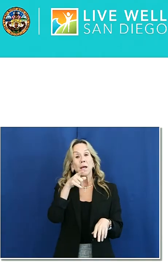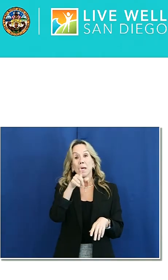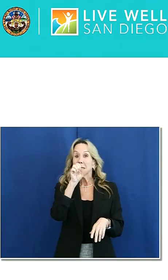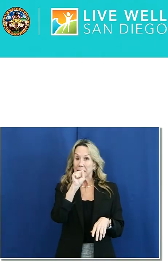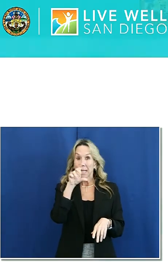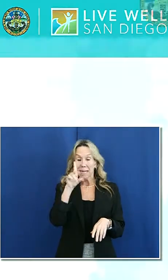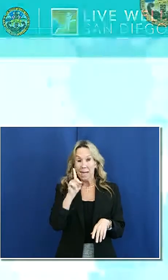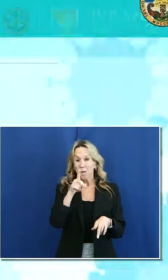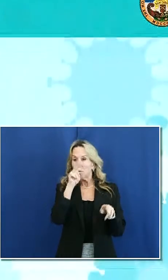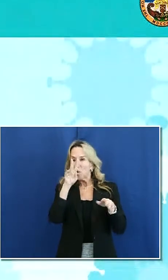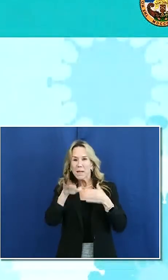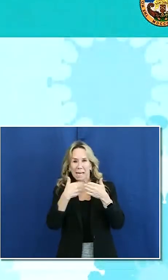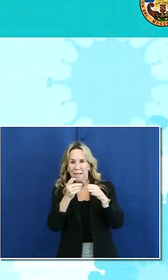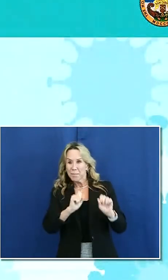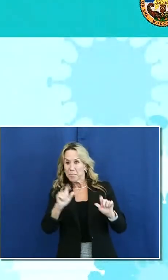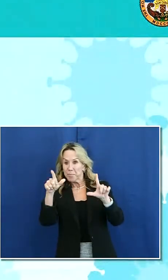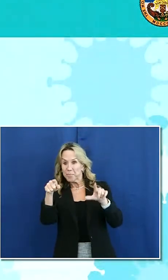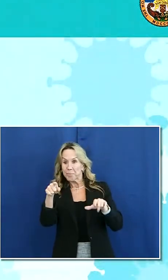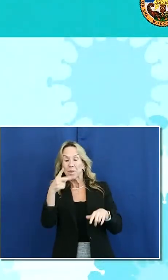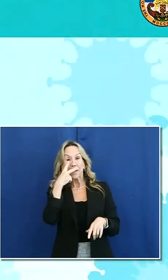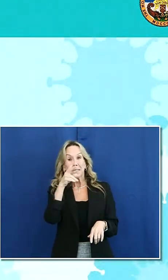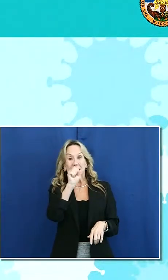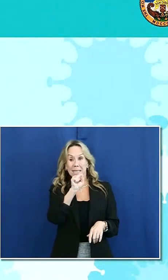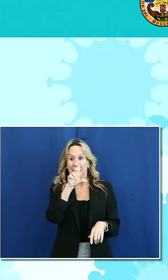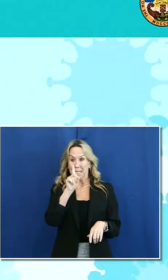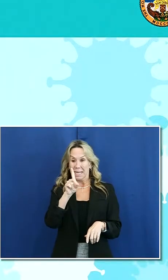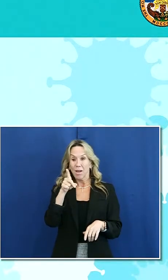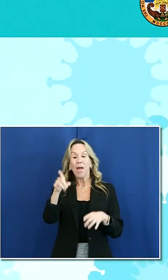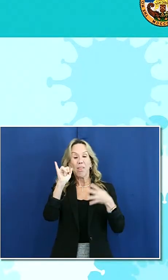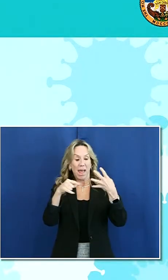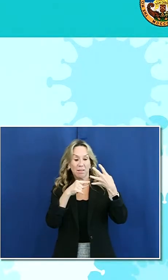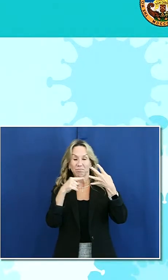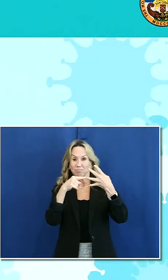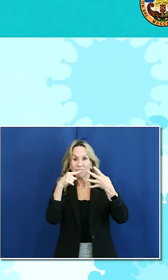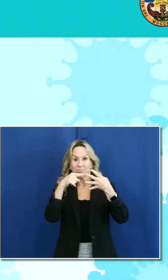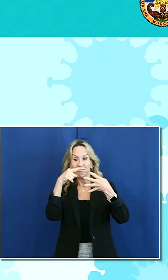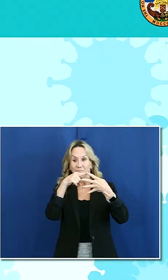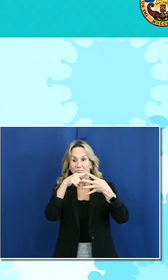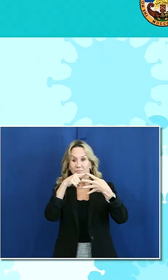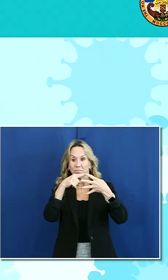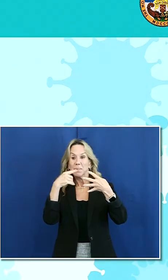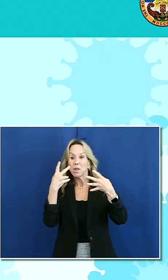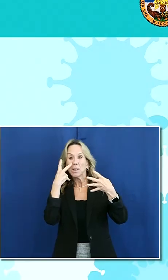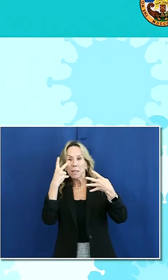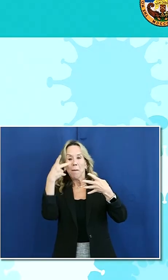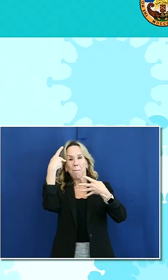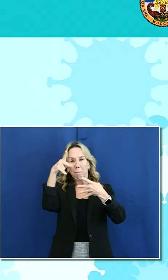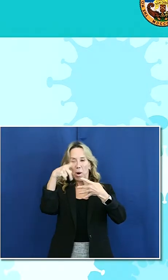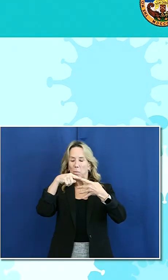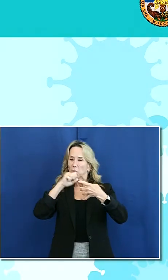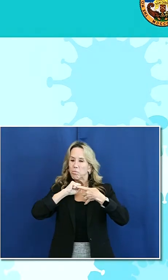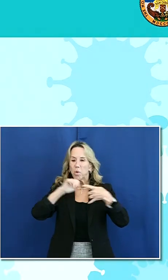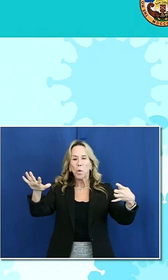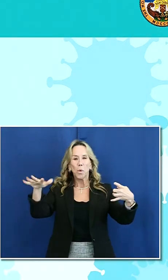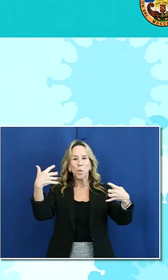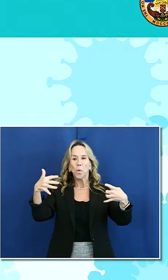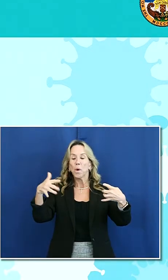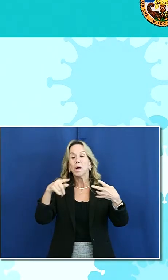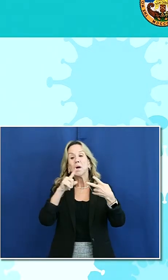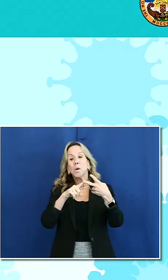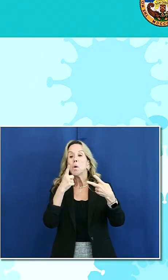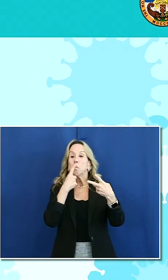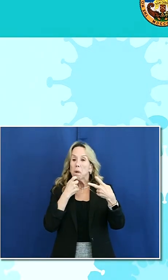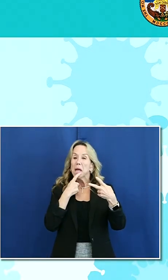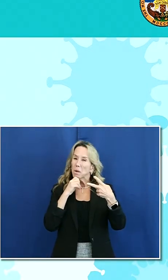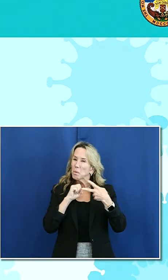to the next slide. This is the tier system: widespread, which is purple; substantial, red;